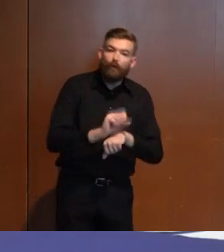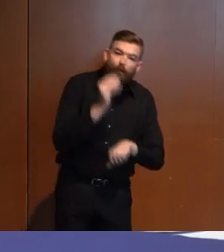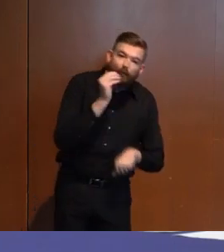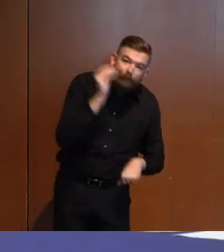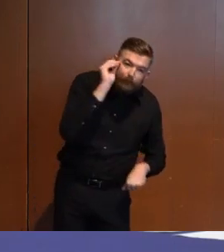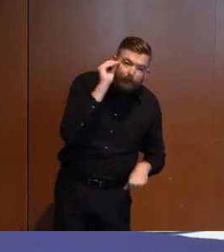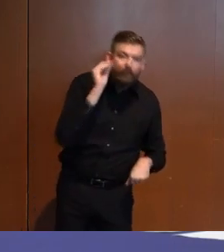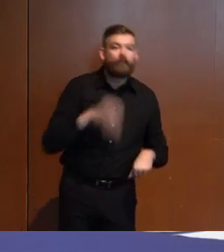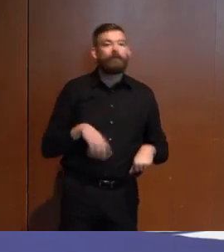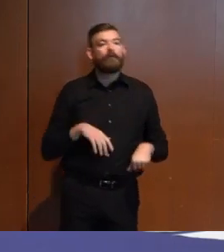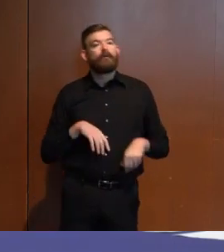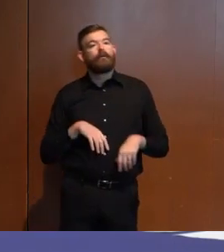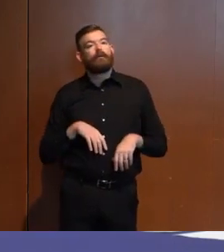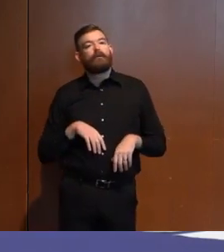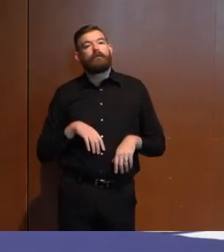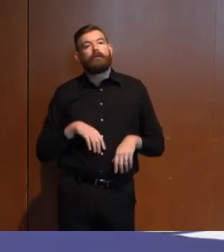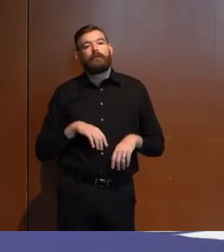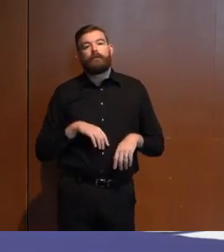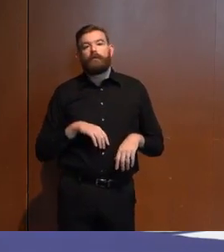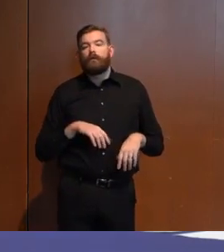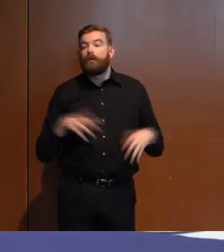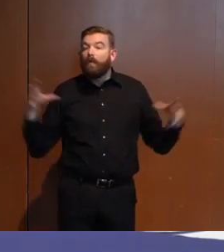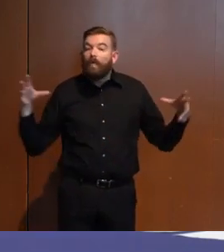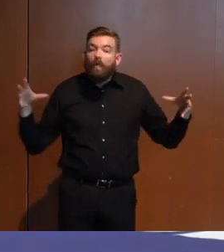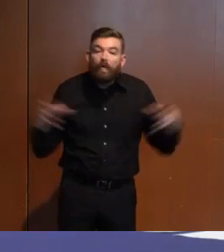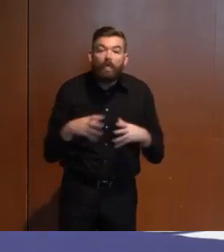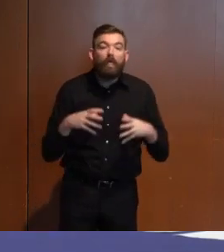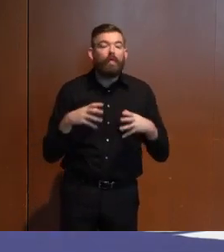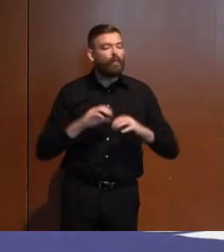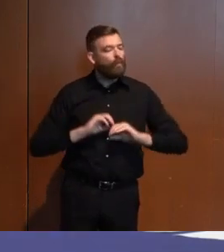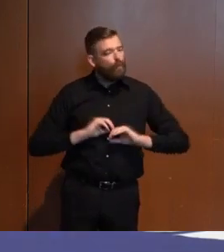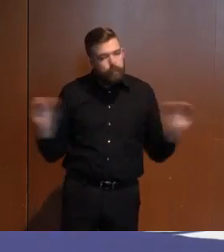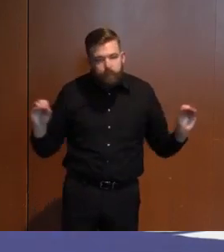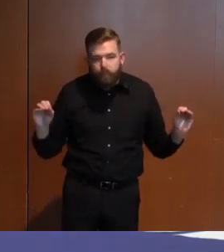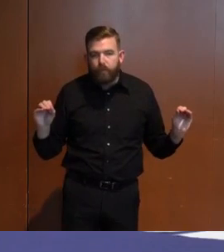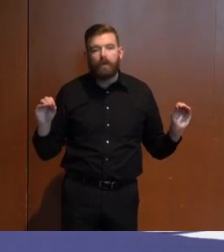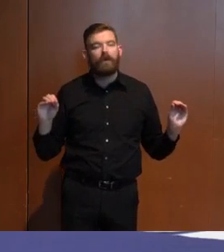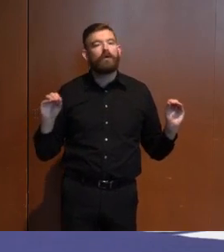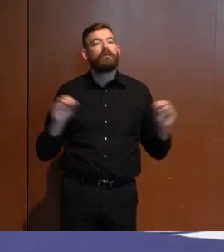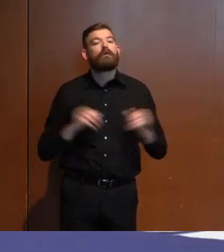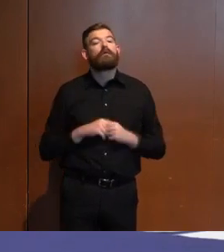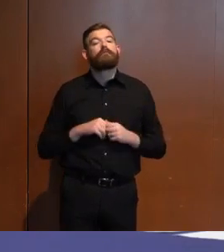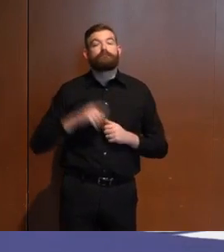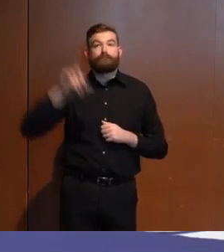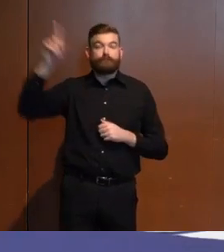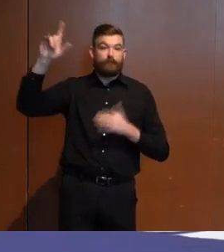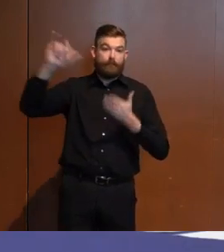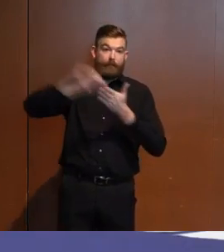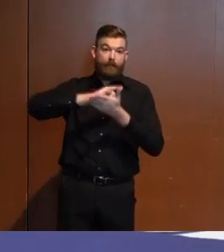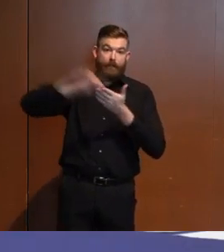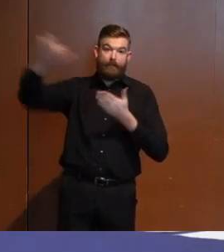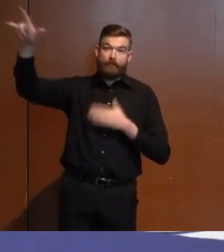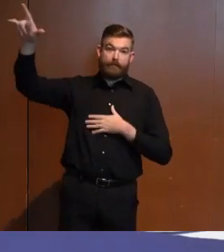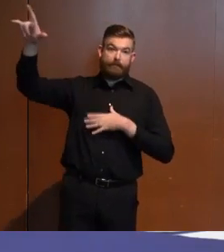separate, no gatherings, etc. So it doesn't really impact our day in and day out reality because we're